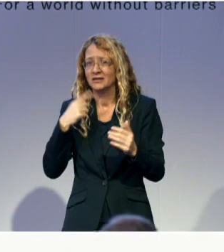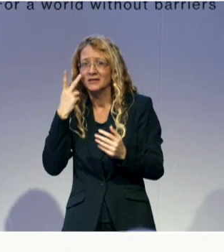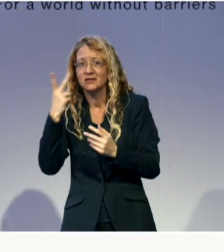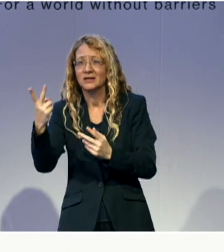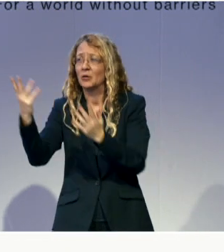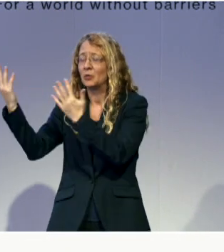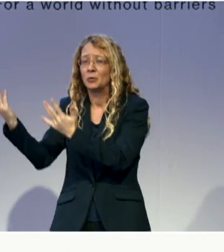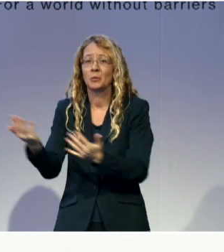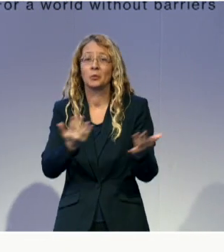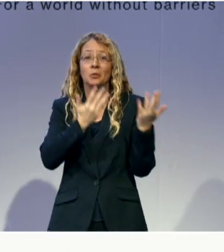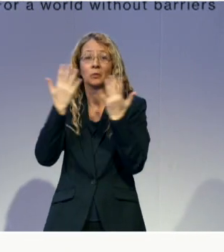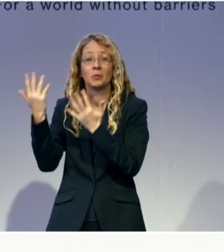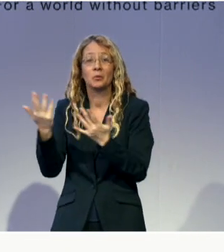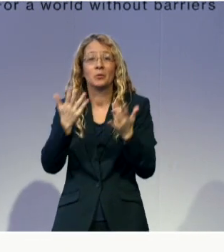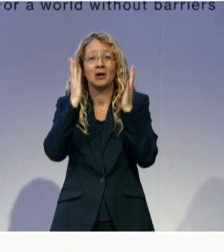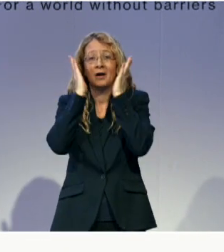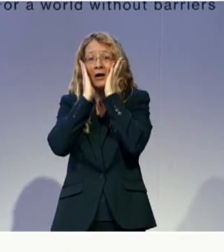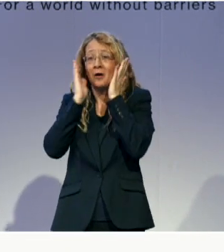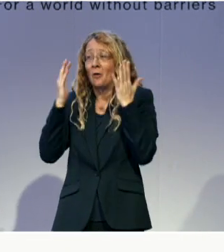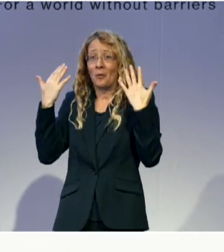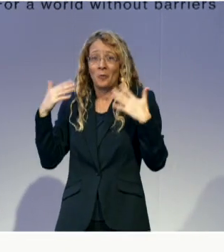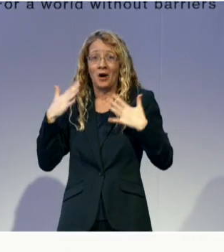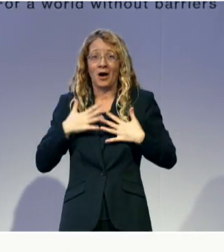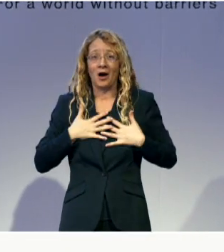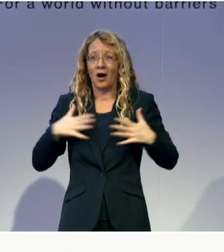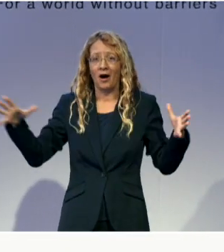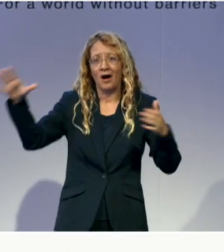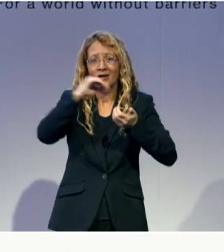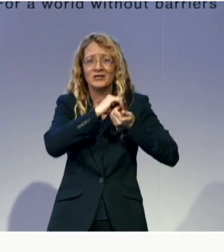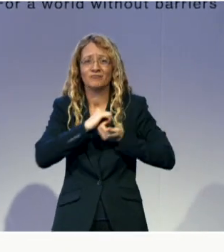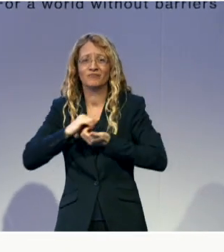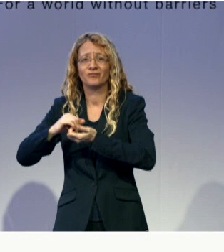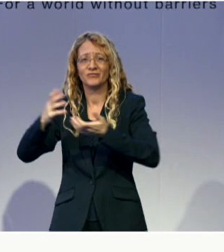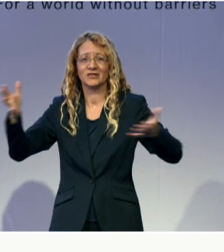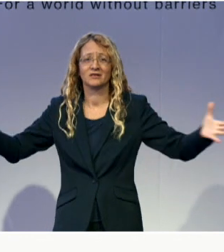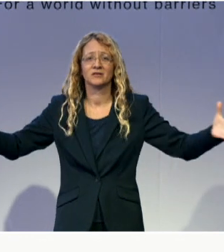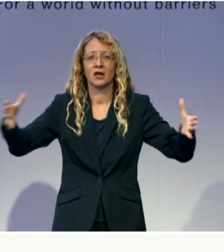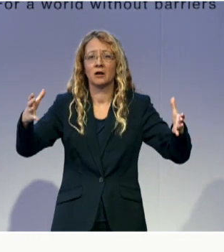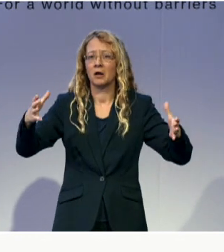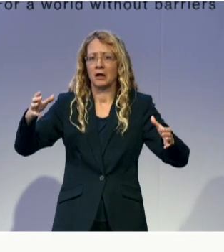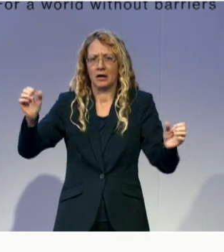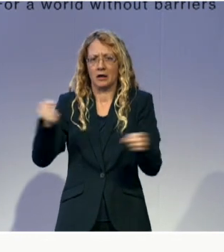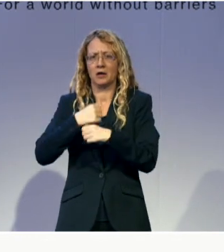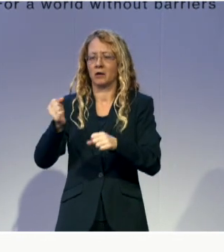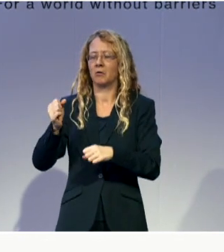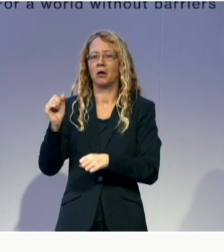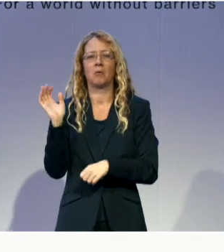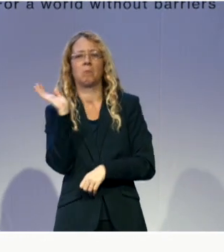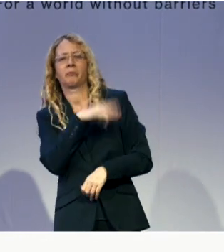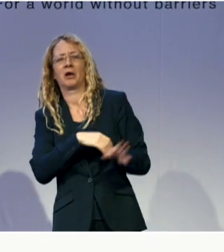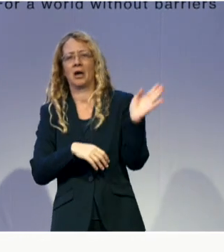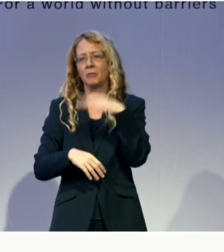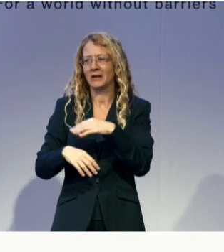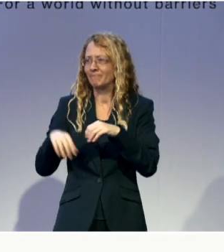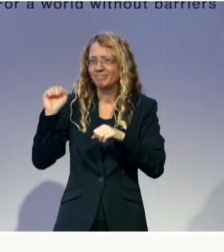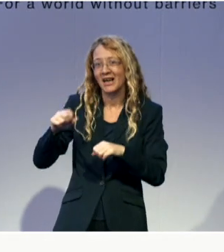join all of those dots together, collectively, we cannot be ignored. Now, we're coming towards the end of the evening, and I